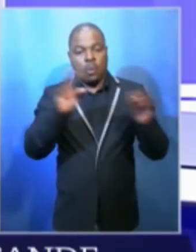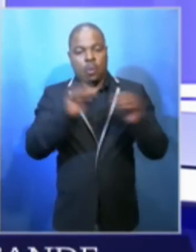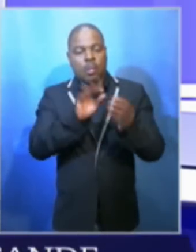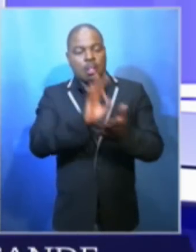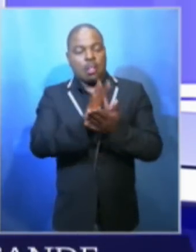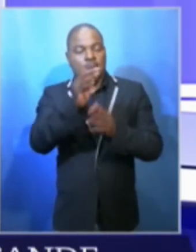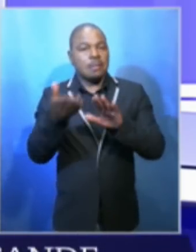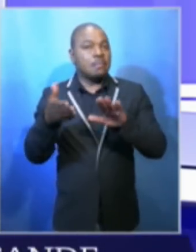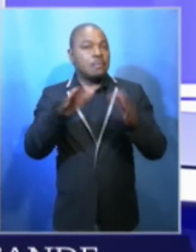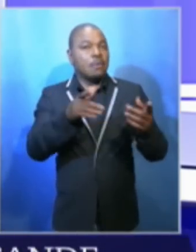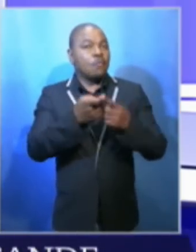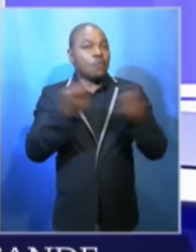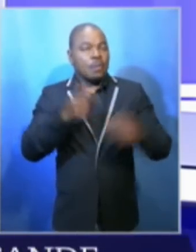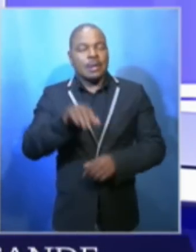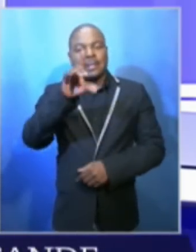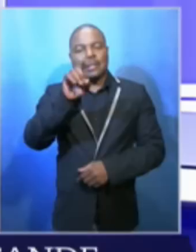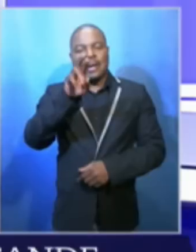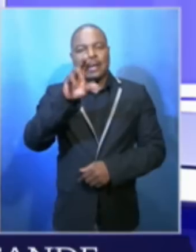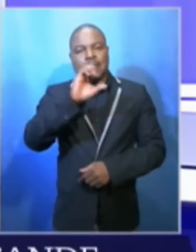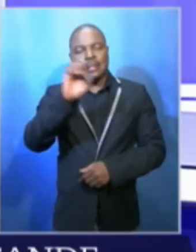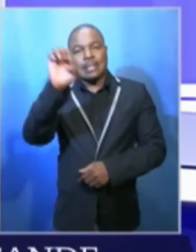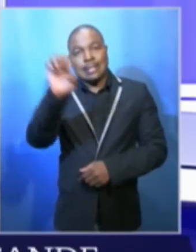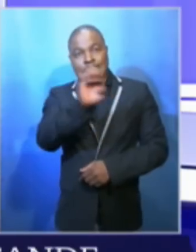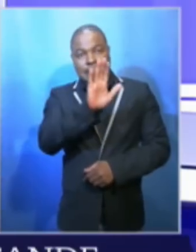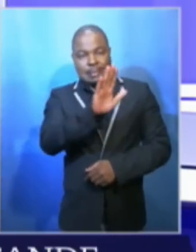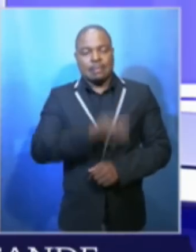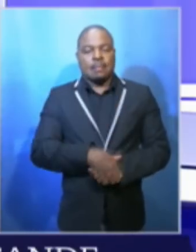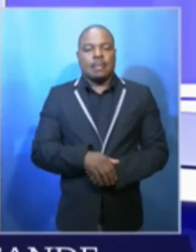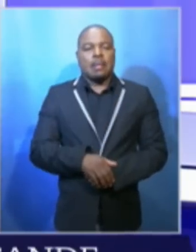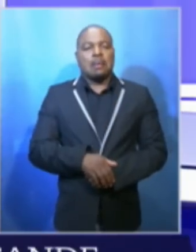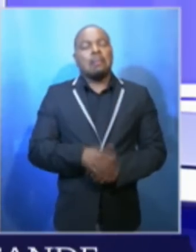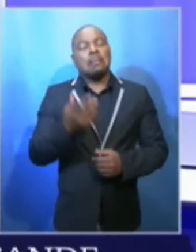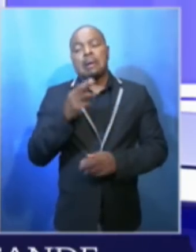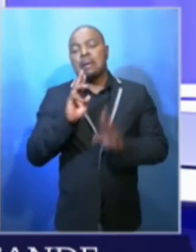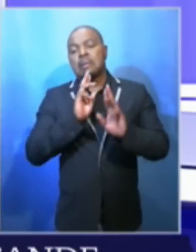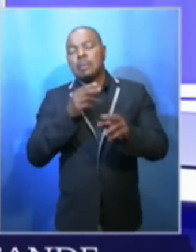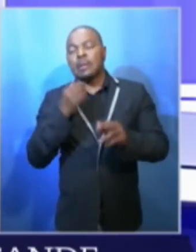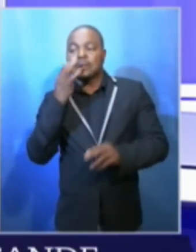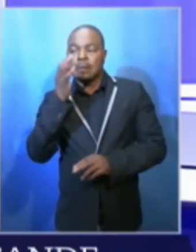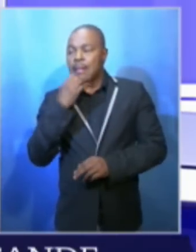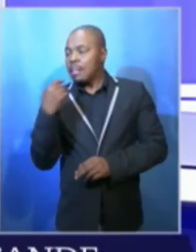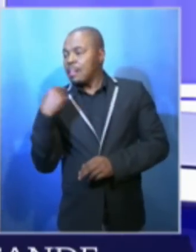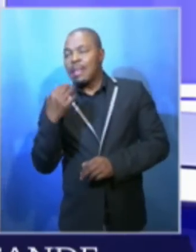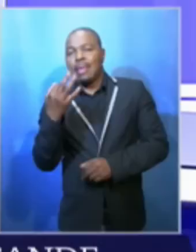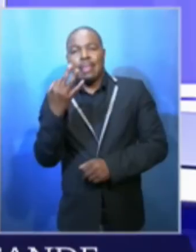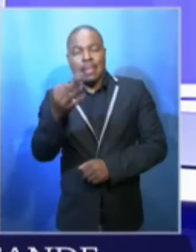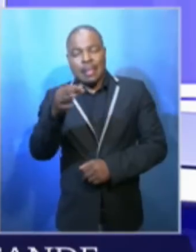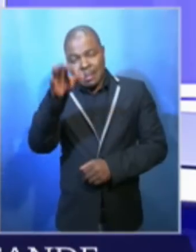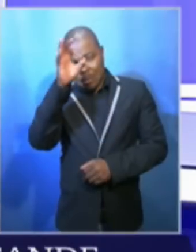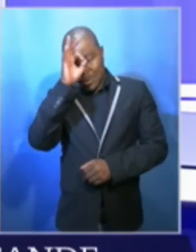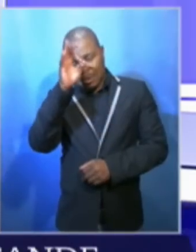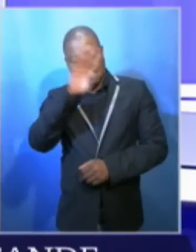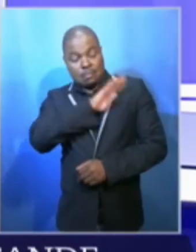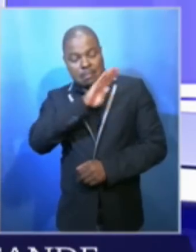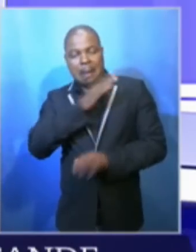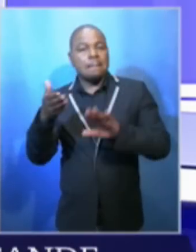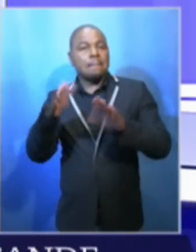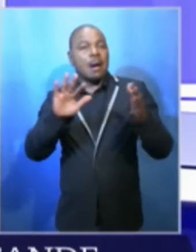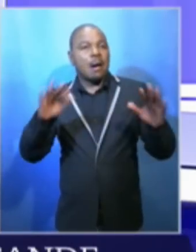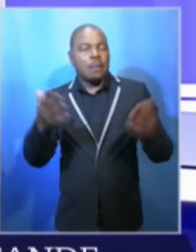DRC. Mo pegelong ya sešeng, masole a Afrika Borwa a le 3 a boleilwe mo thuntsanong ka dibomo magareng ga sesole